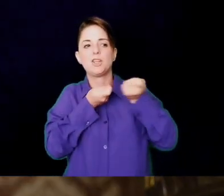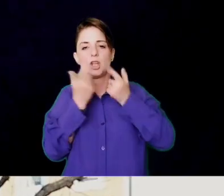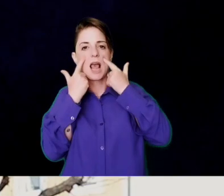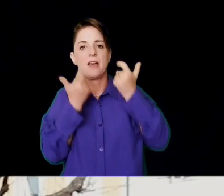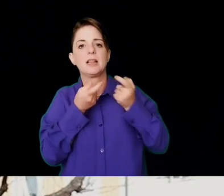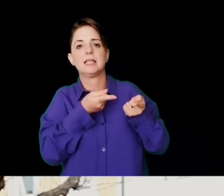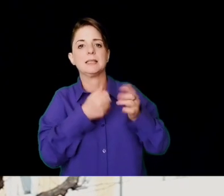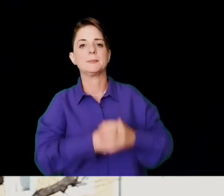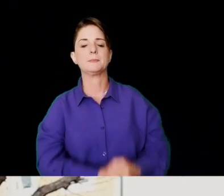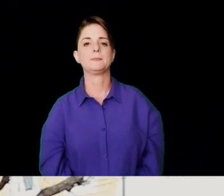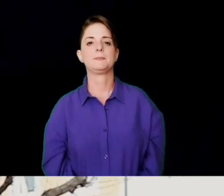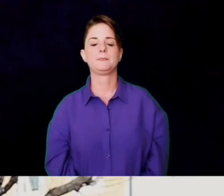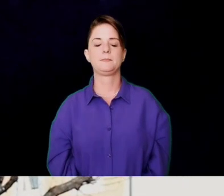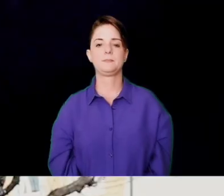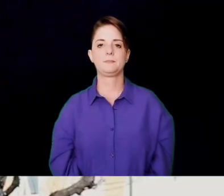indeed.